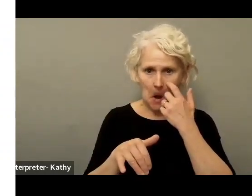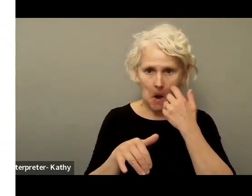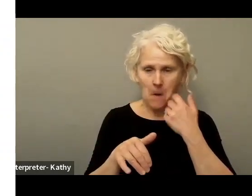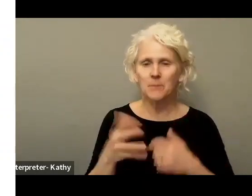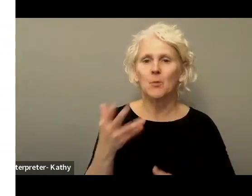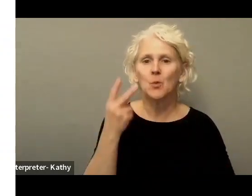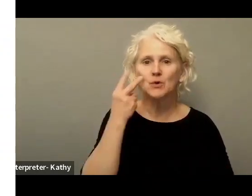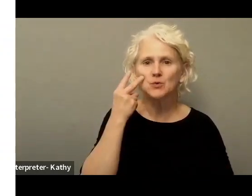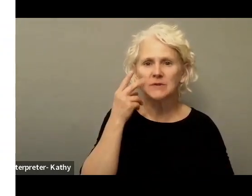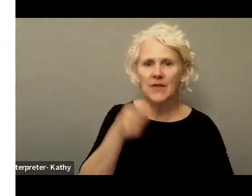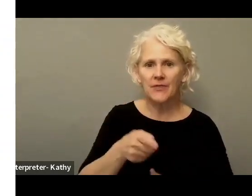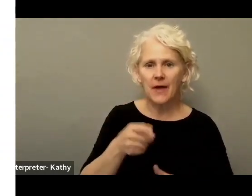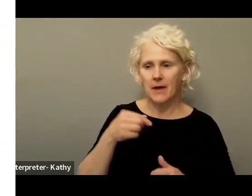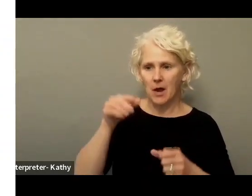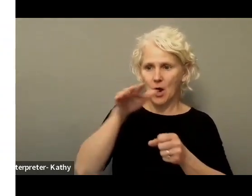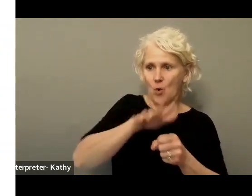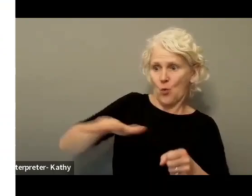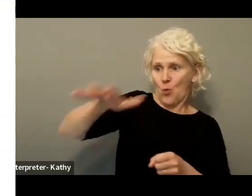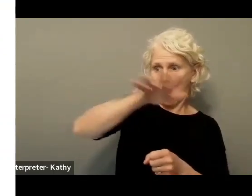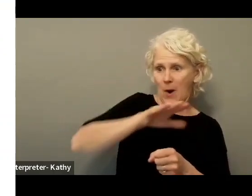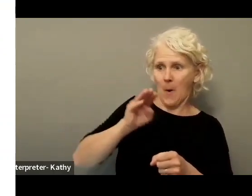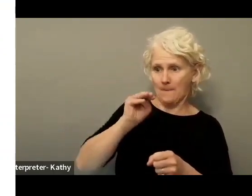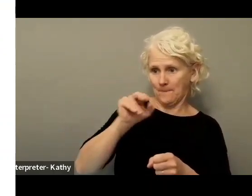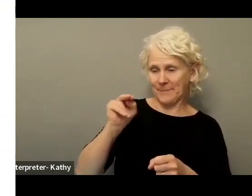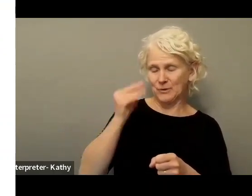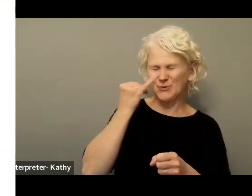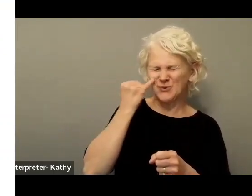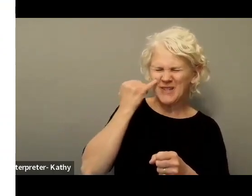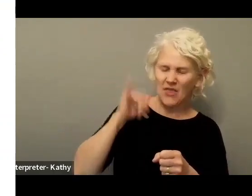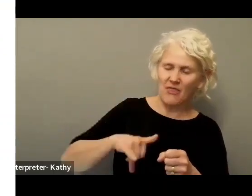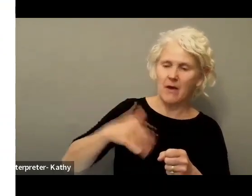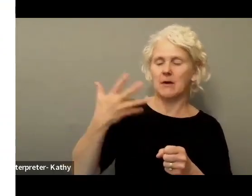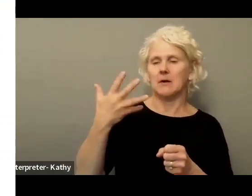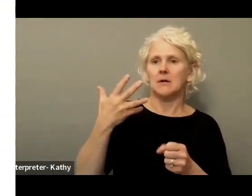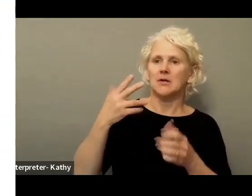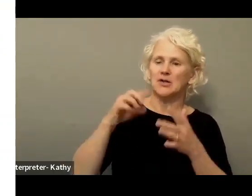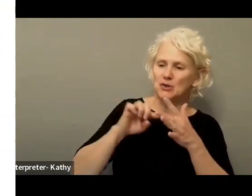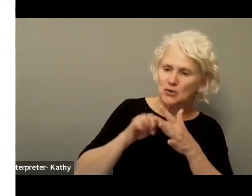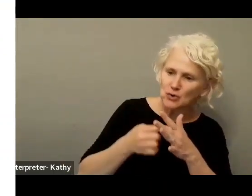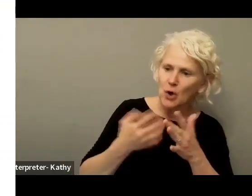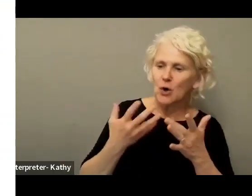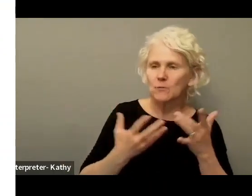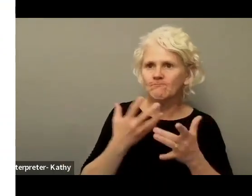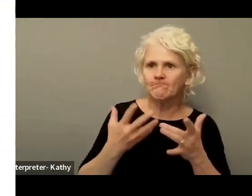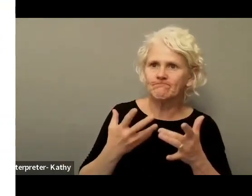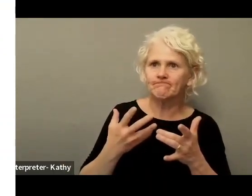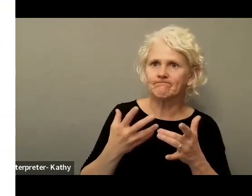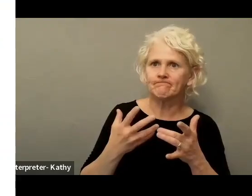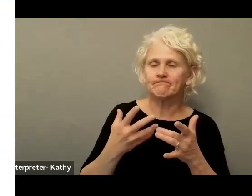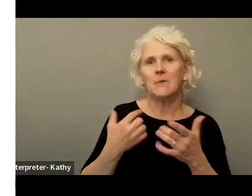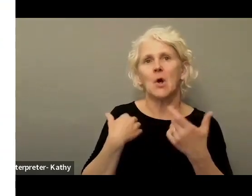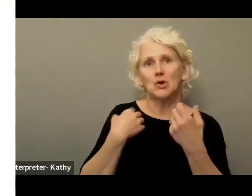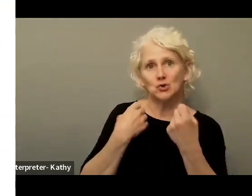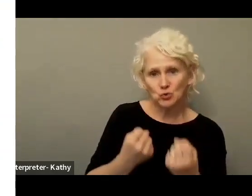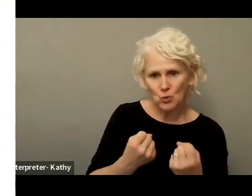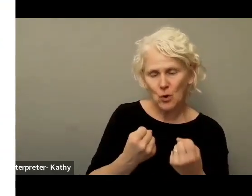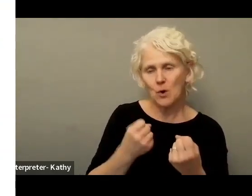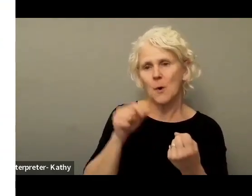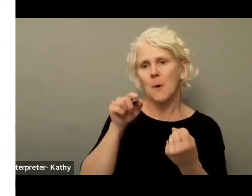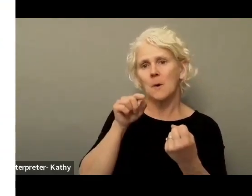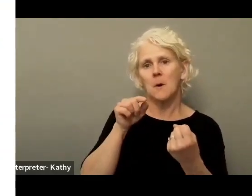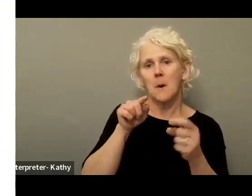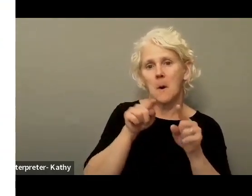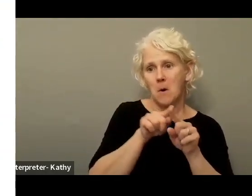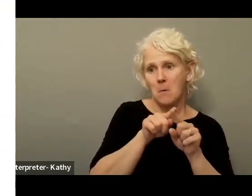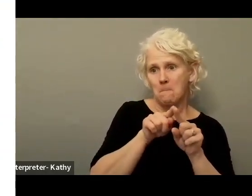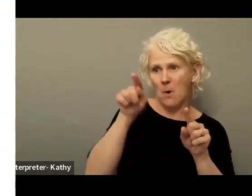what you see is that Greater Minnesota, it started coming back pretty strongly like other places,